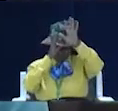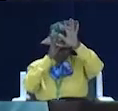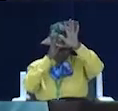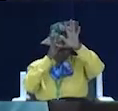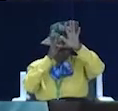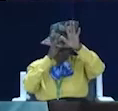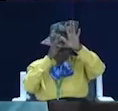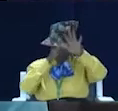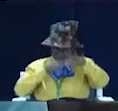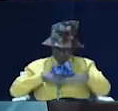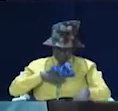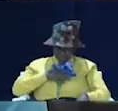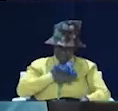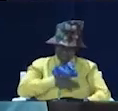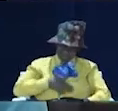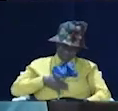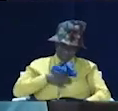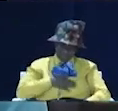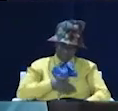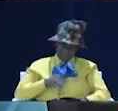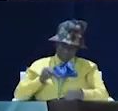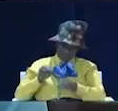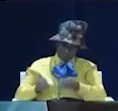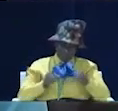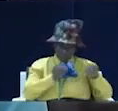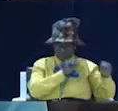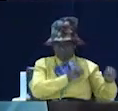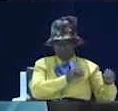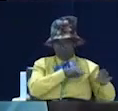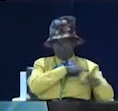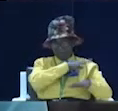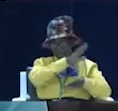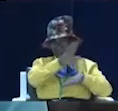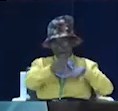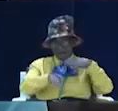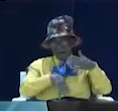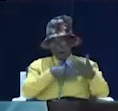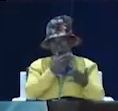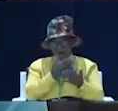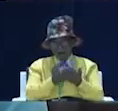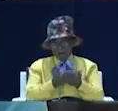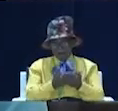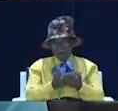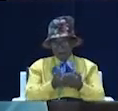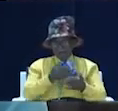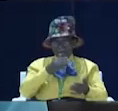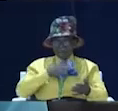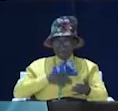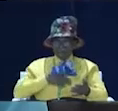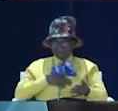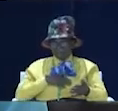please put all my problems under your feet